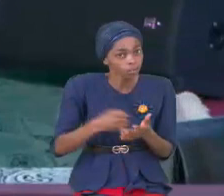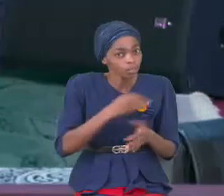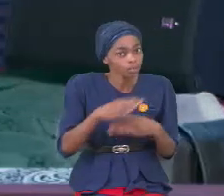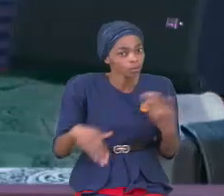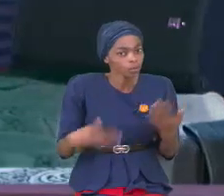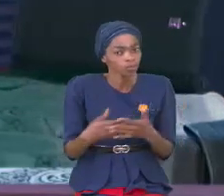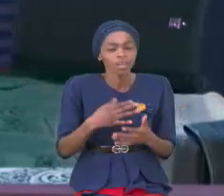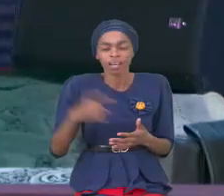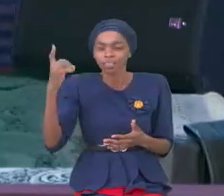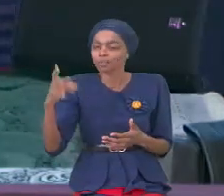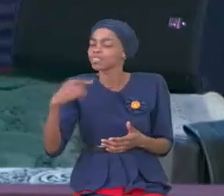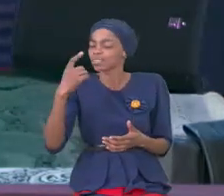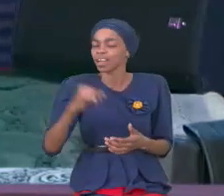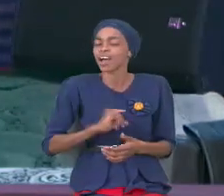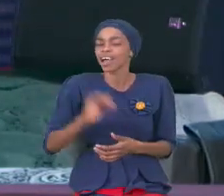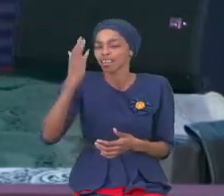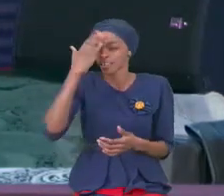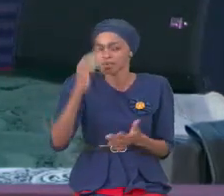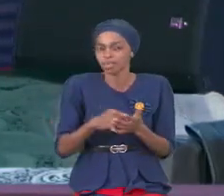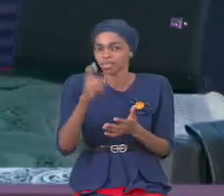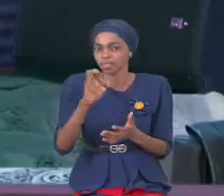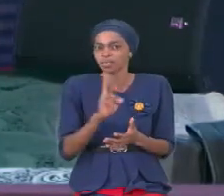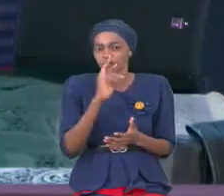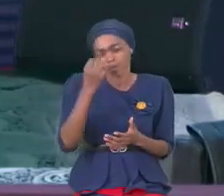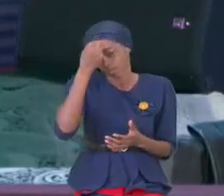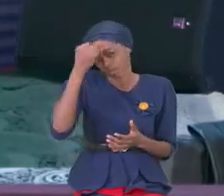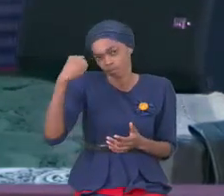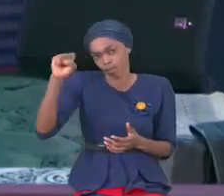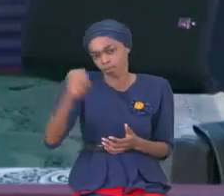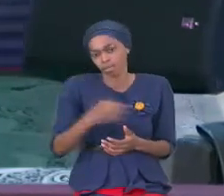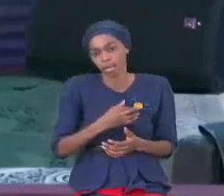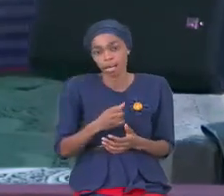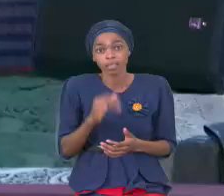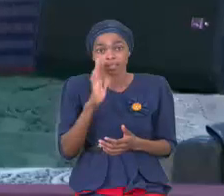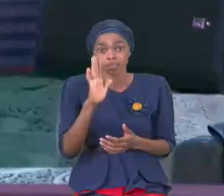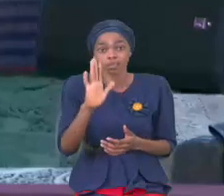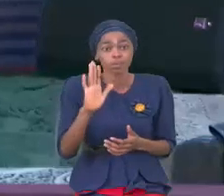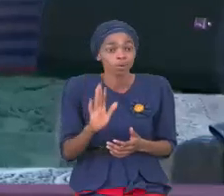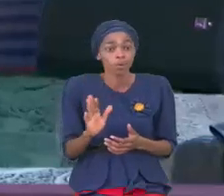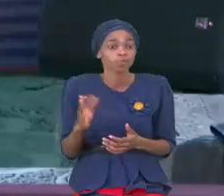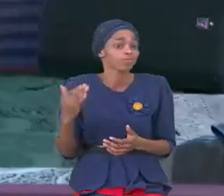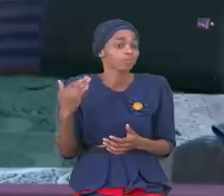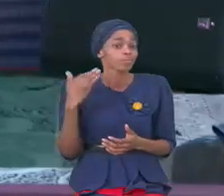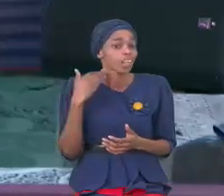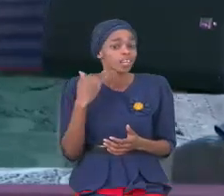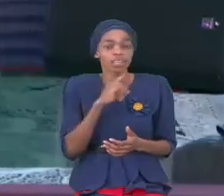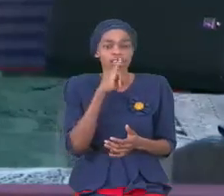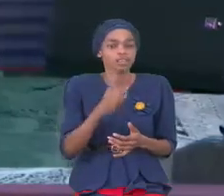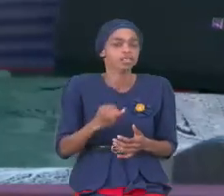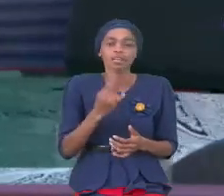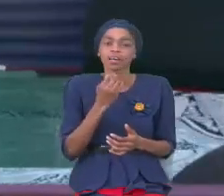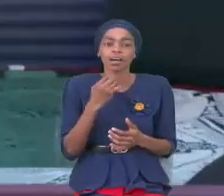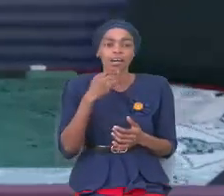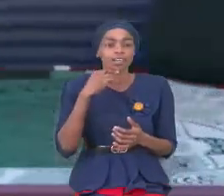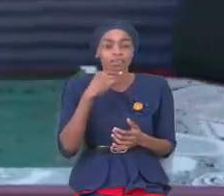knew that thou art obstinate, and thy neck is an iron sinew, and